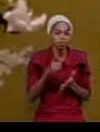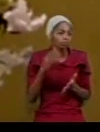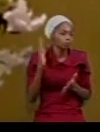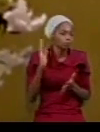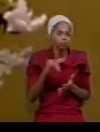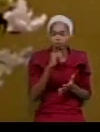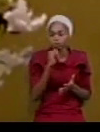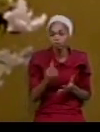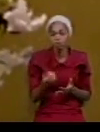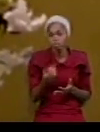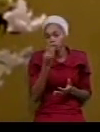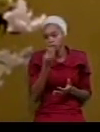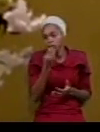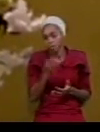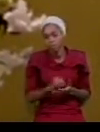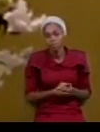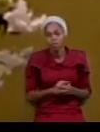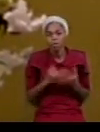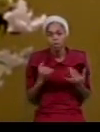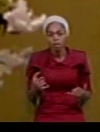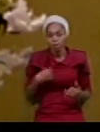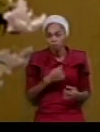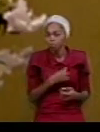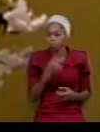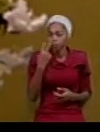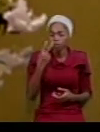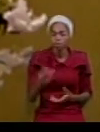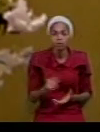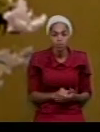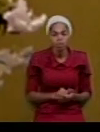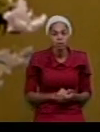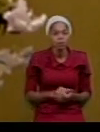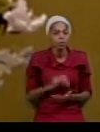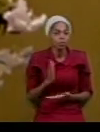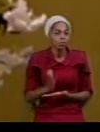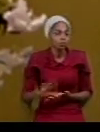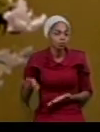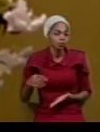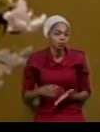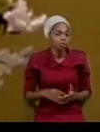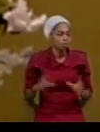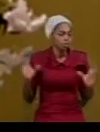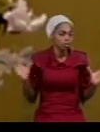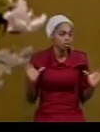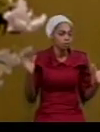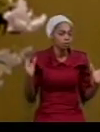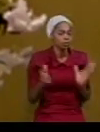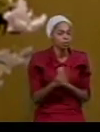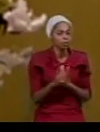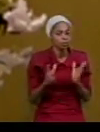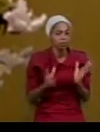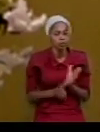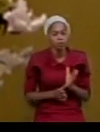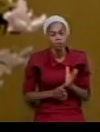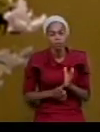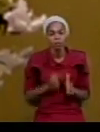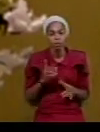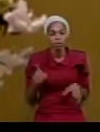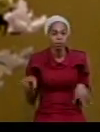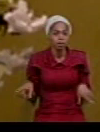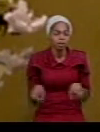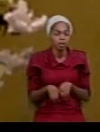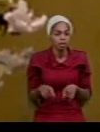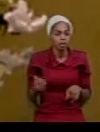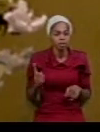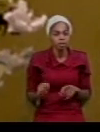we are looking into some of the ceremonial laws. Like our title says, sundry laws of purification, telling